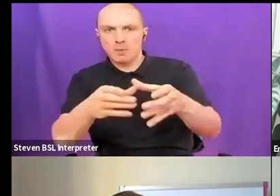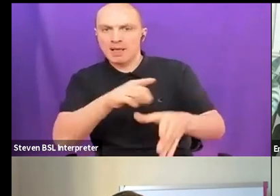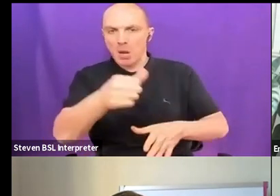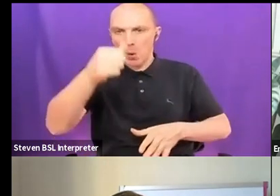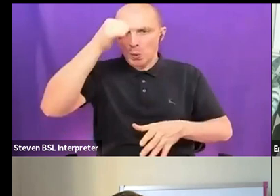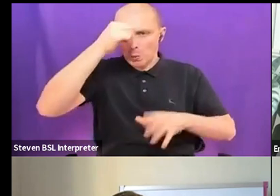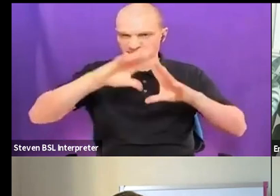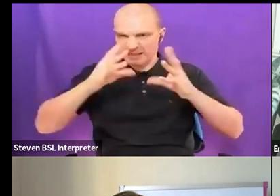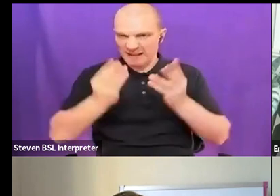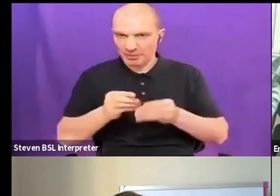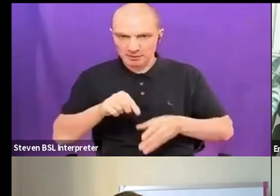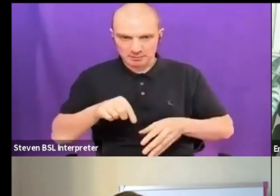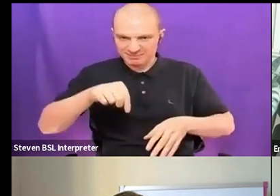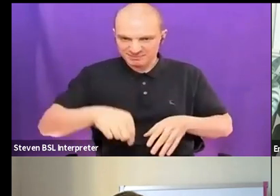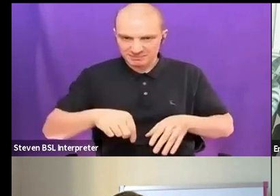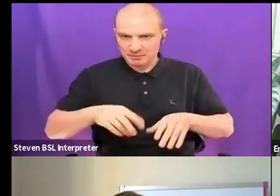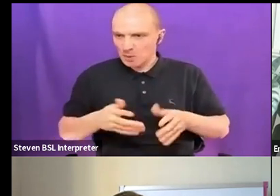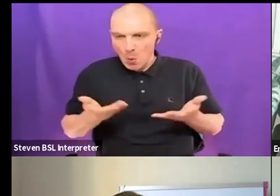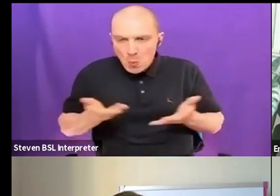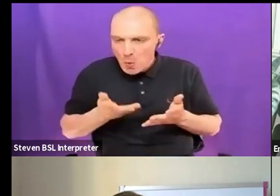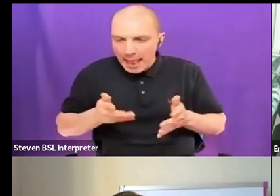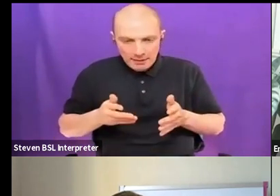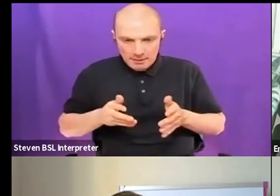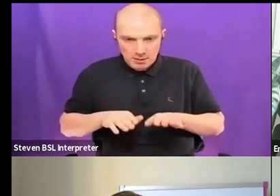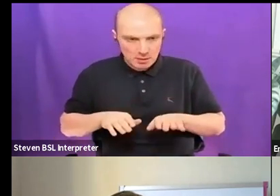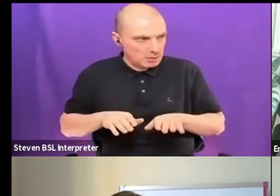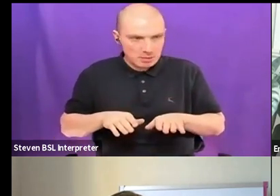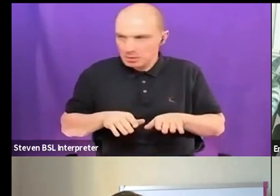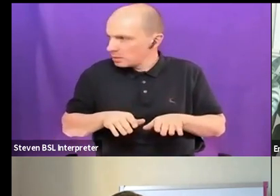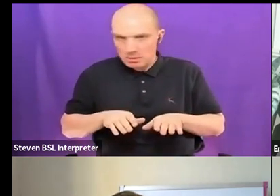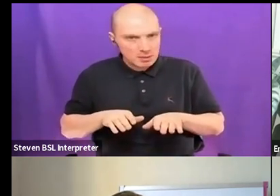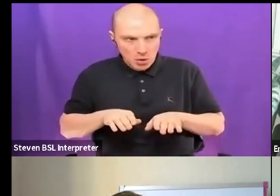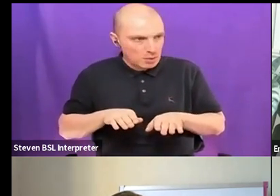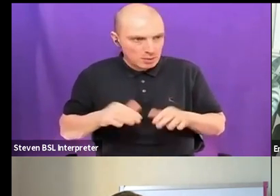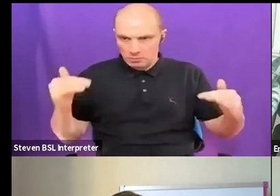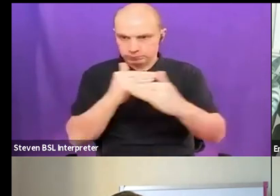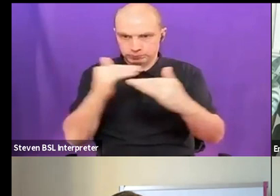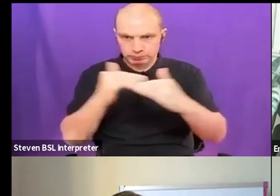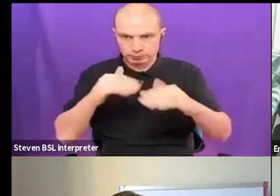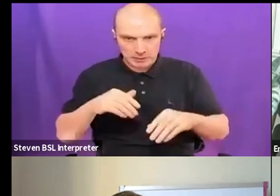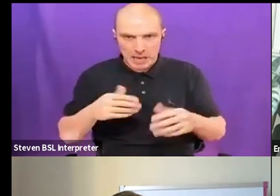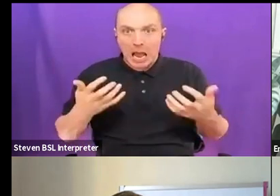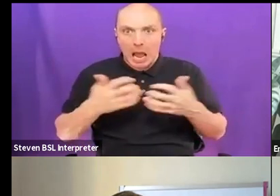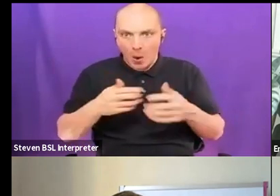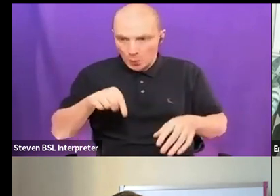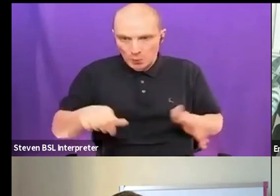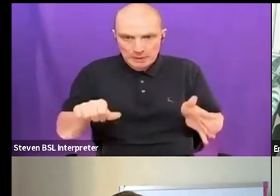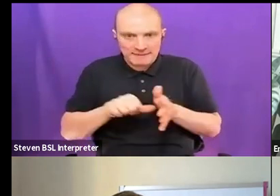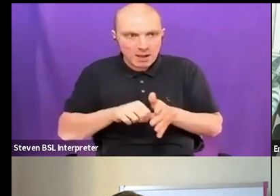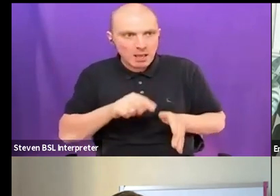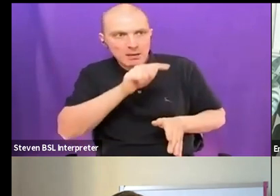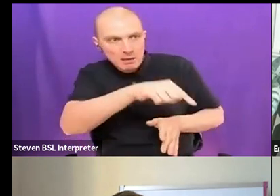about junctions, crossing, flooding, all sorts of things that incoming developers and investors and house builders might not know.